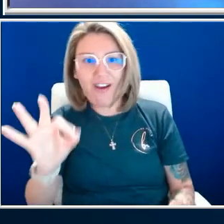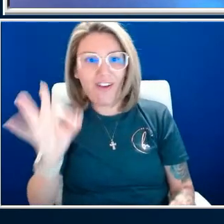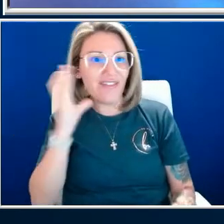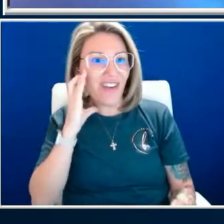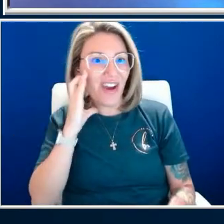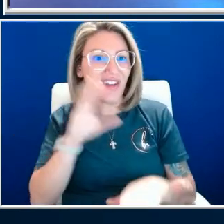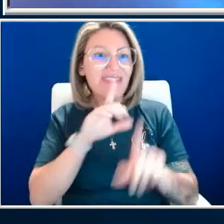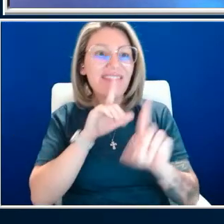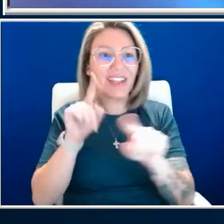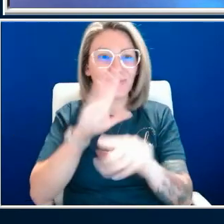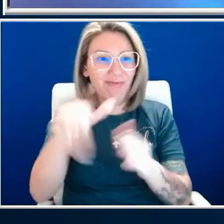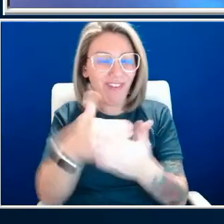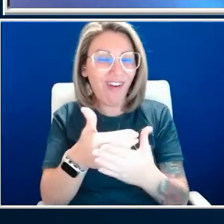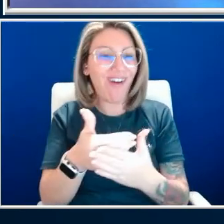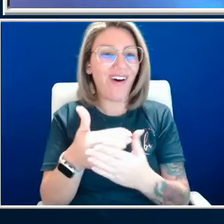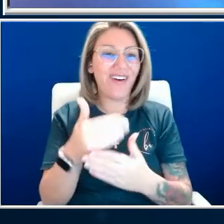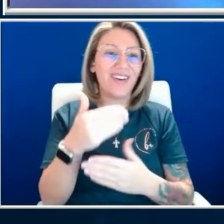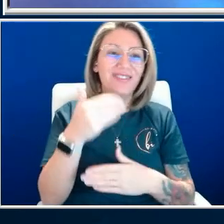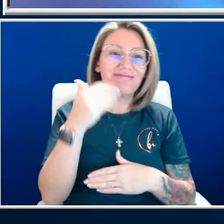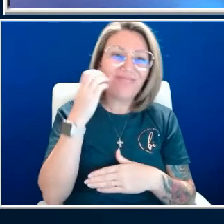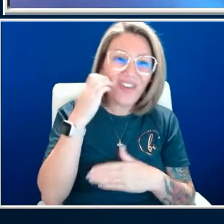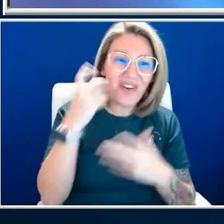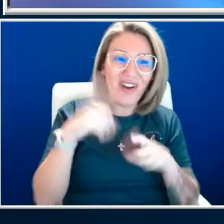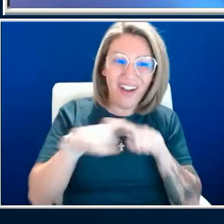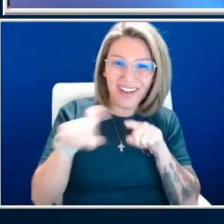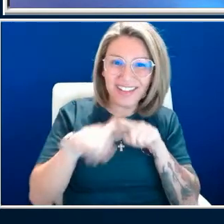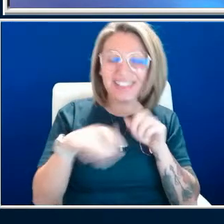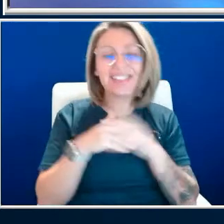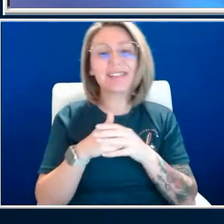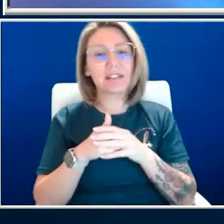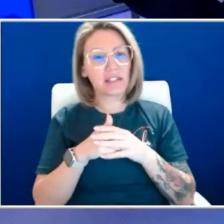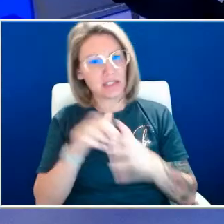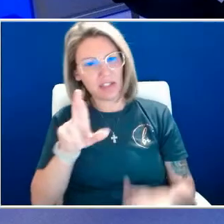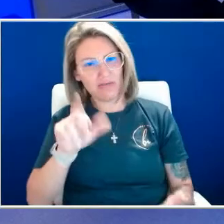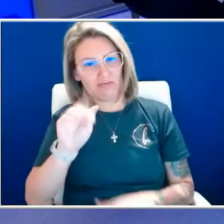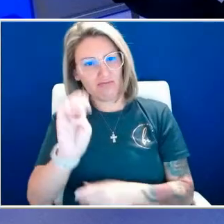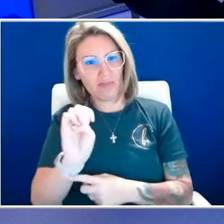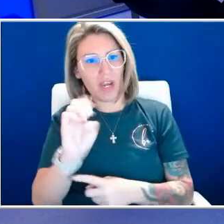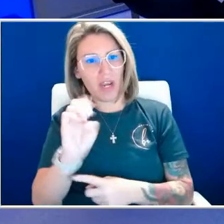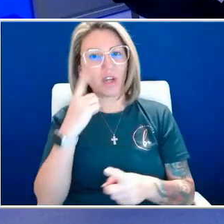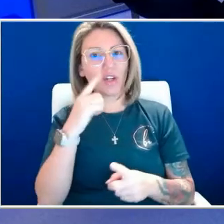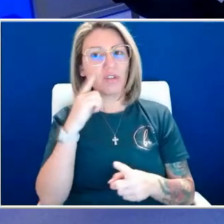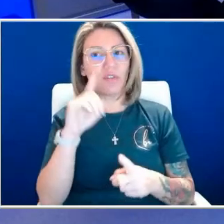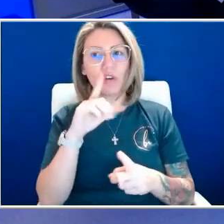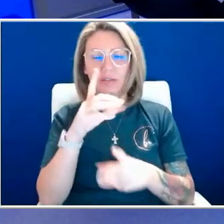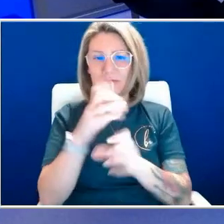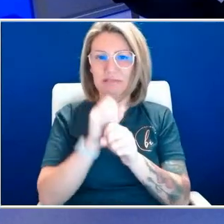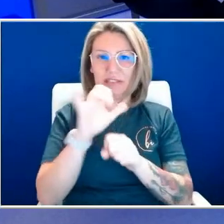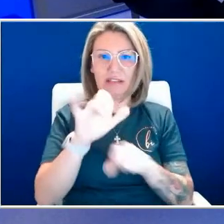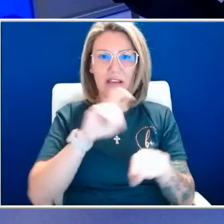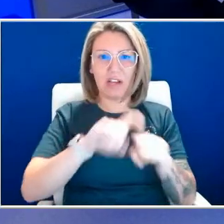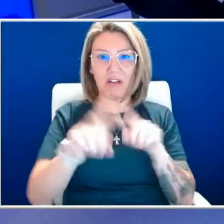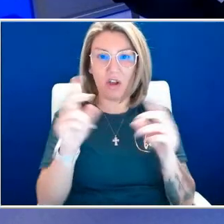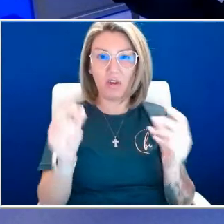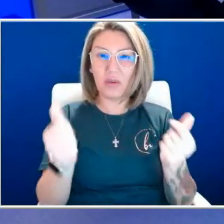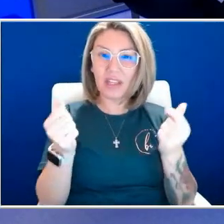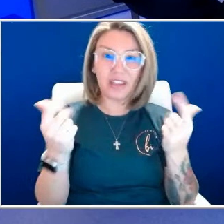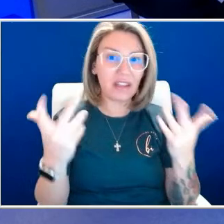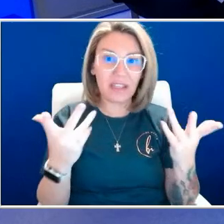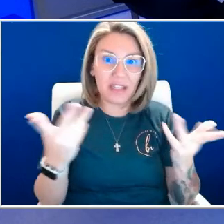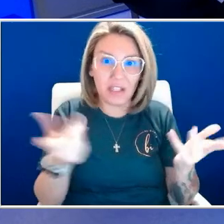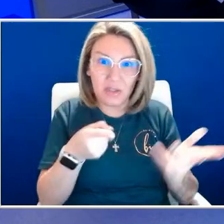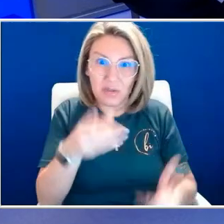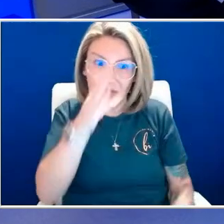Yeah, absolutely. Yeah. Is it pretty rare, though, Dr. Shaw, to get that call that quickly? I mean, one never knows,